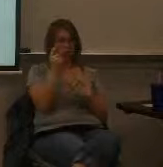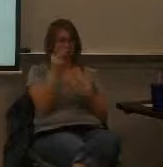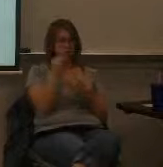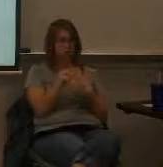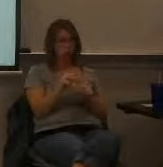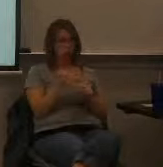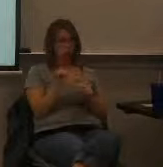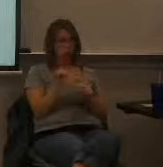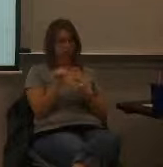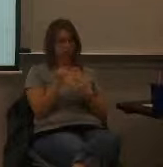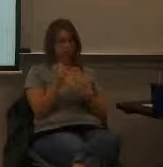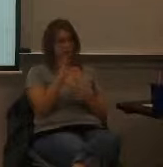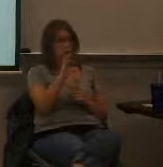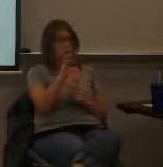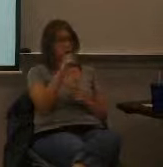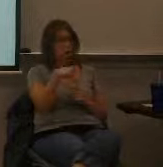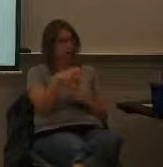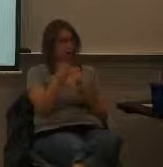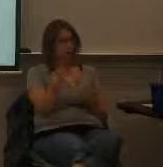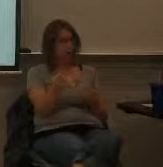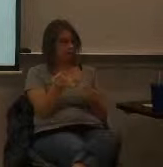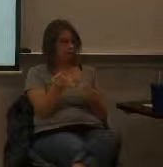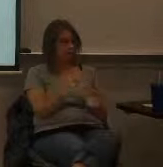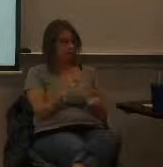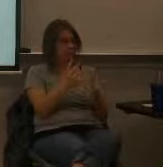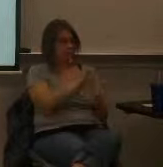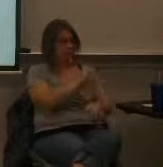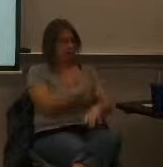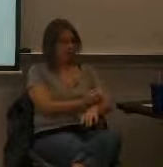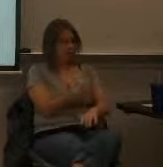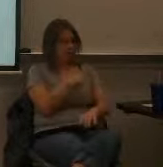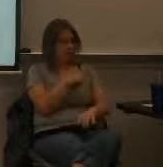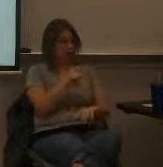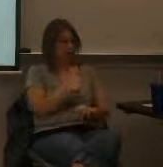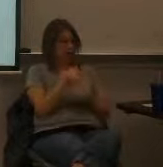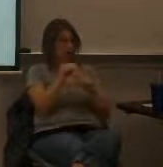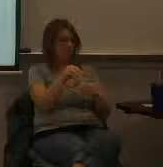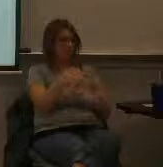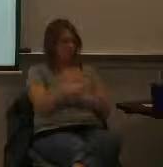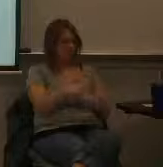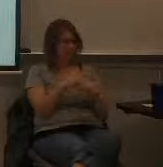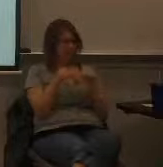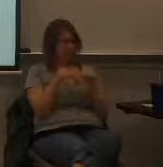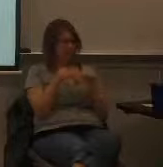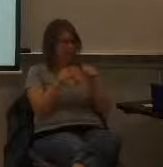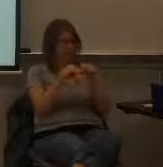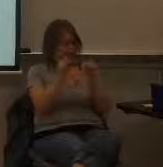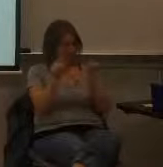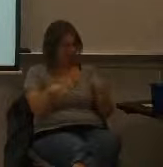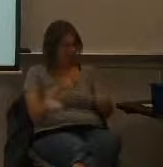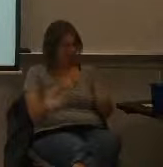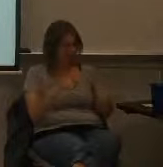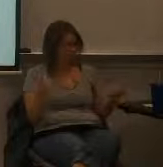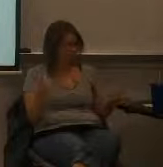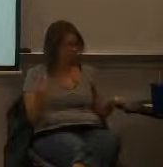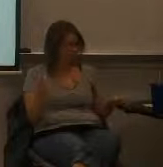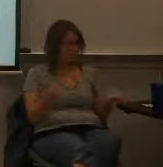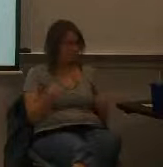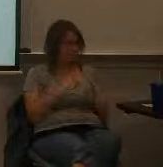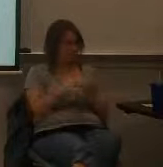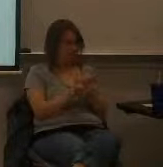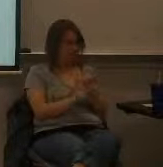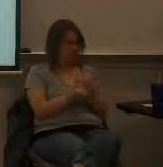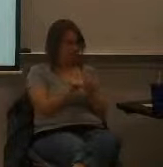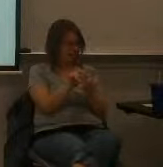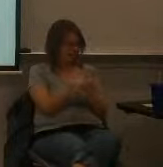look at like cropland, how much energy we have to put in to keep a system simple like